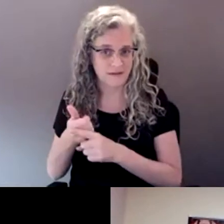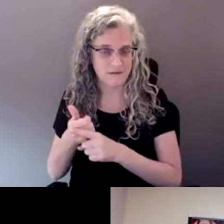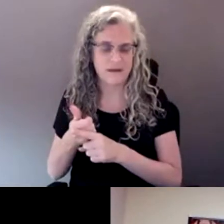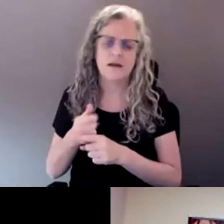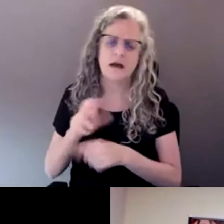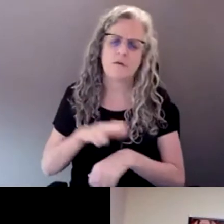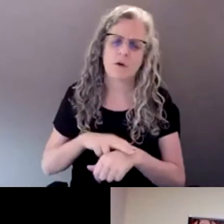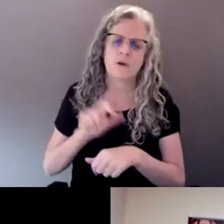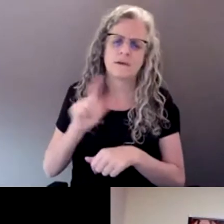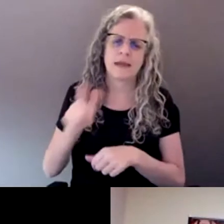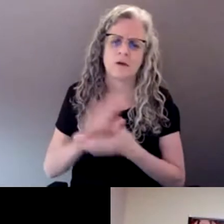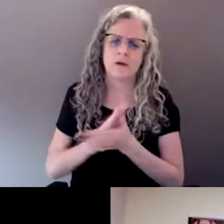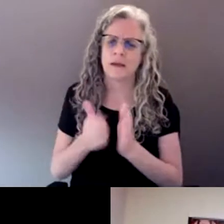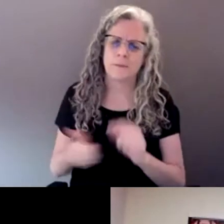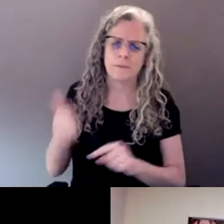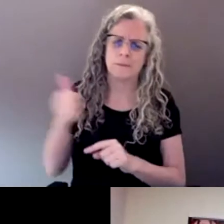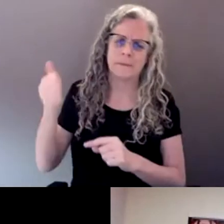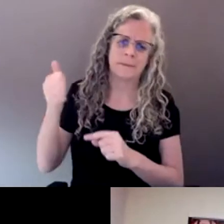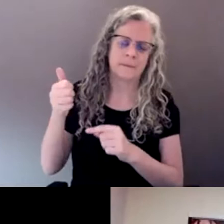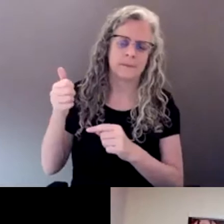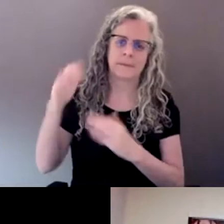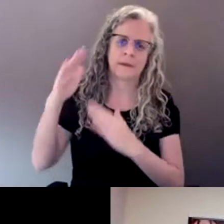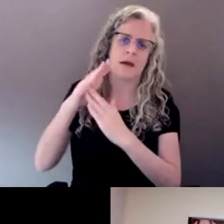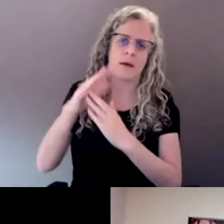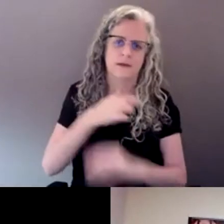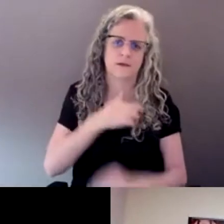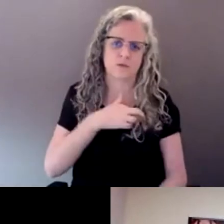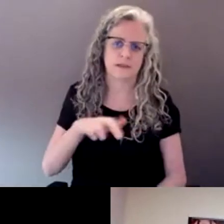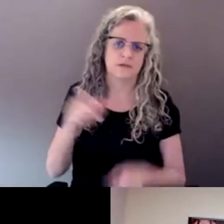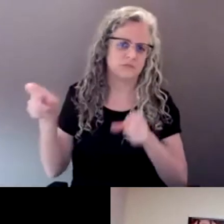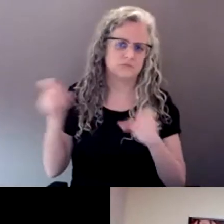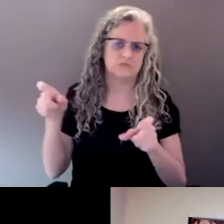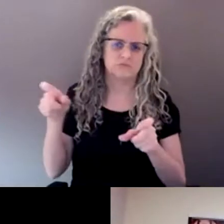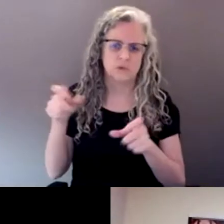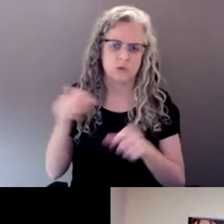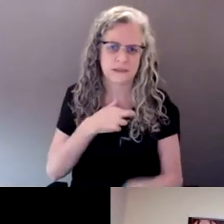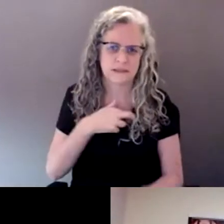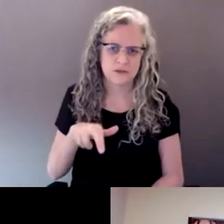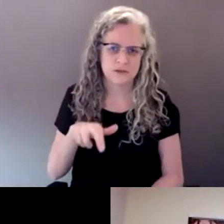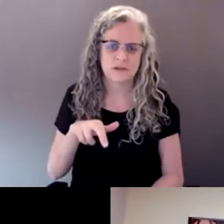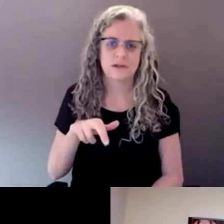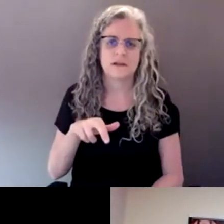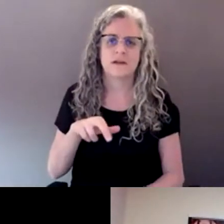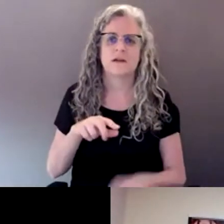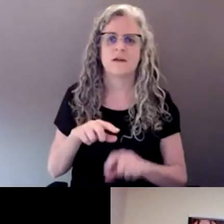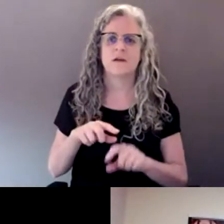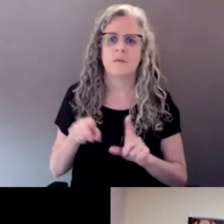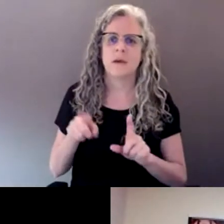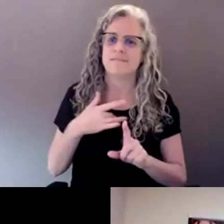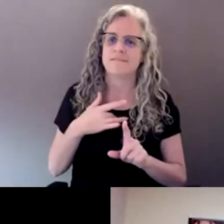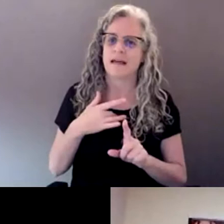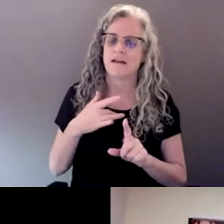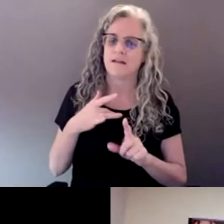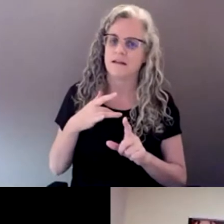religion, and it's continued to understand claims of weakness as